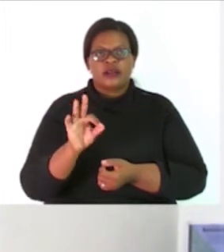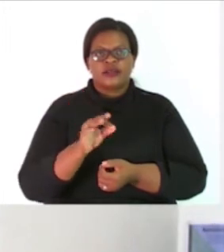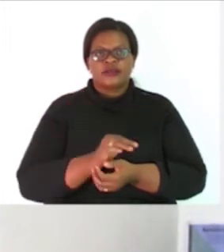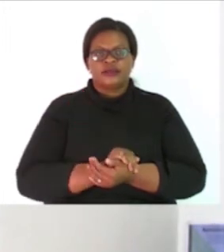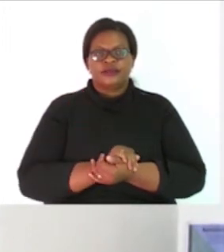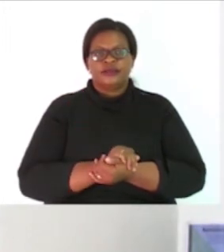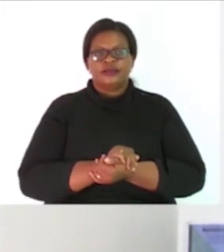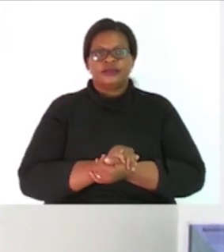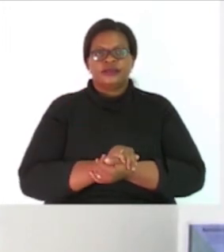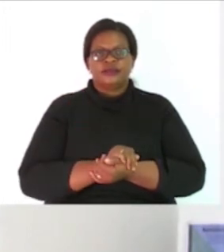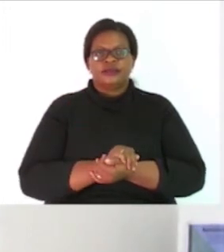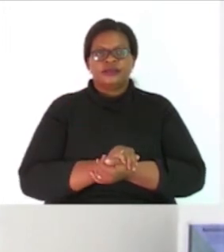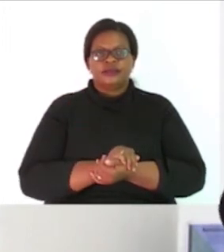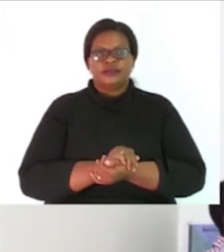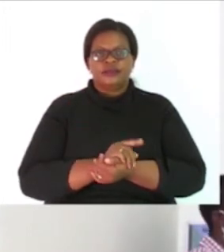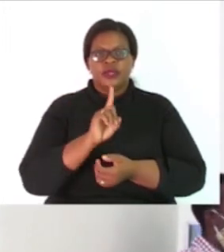9.